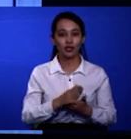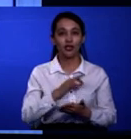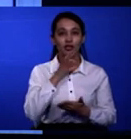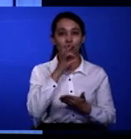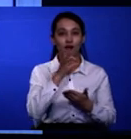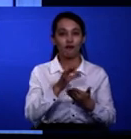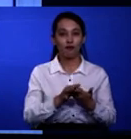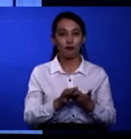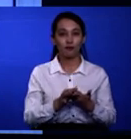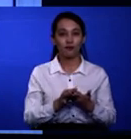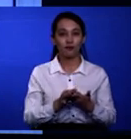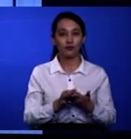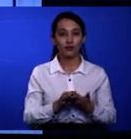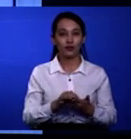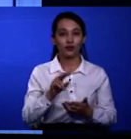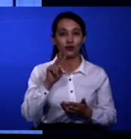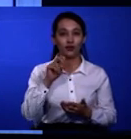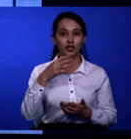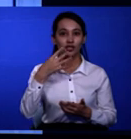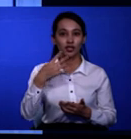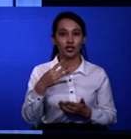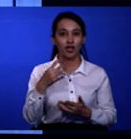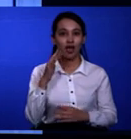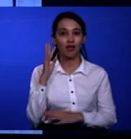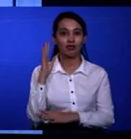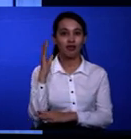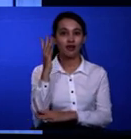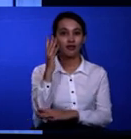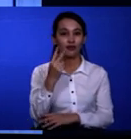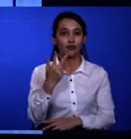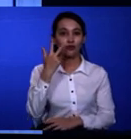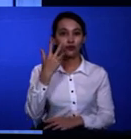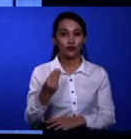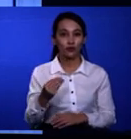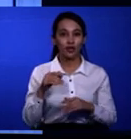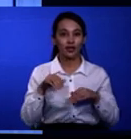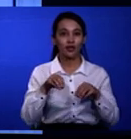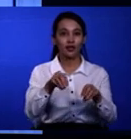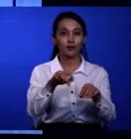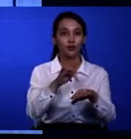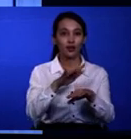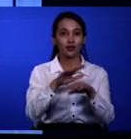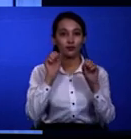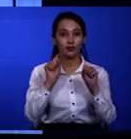Javob. 240 ta ko'chatni 3 kunda ekib bo'ladi.